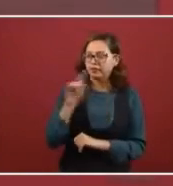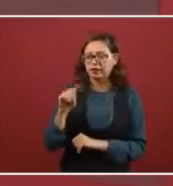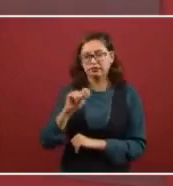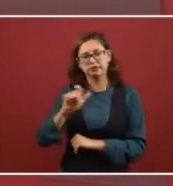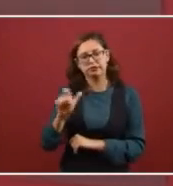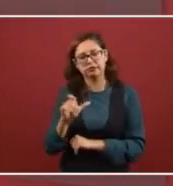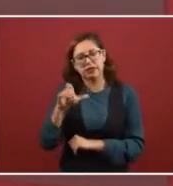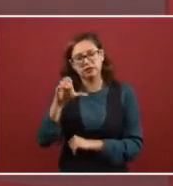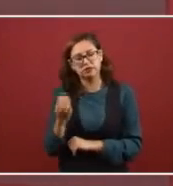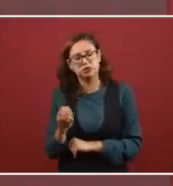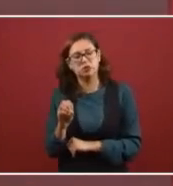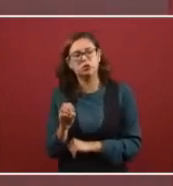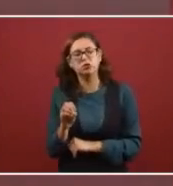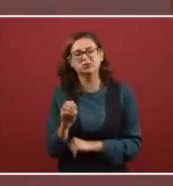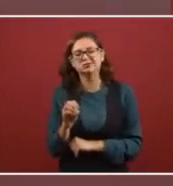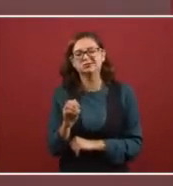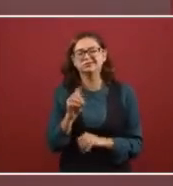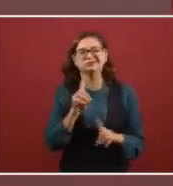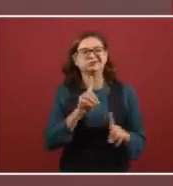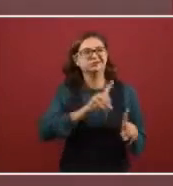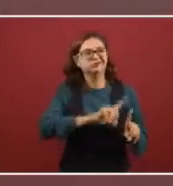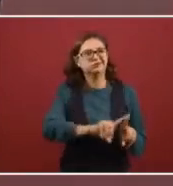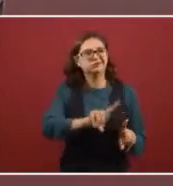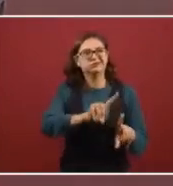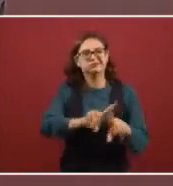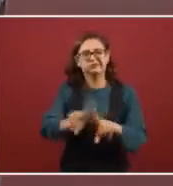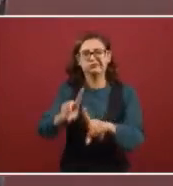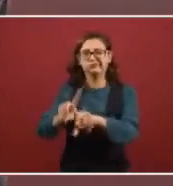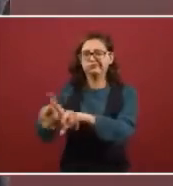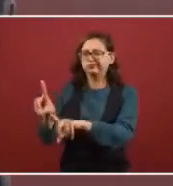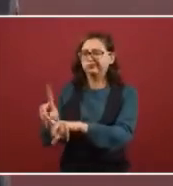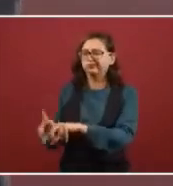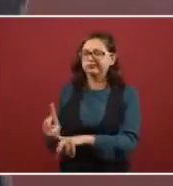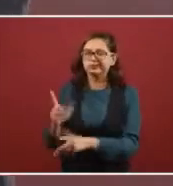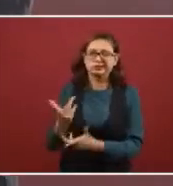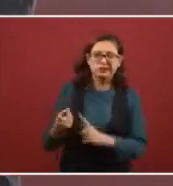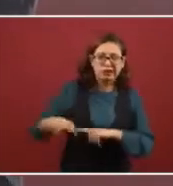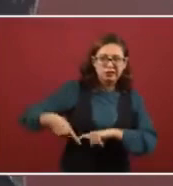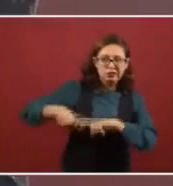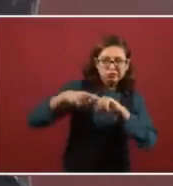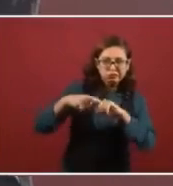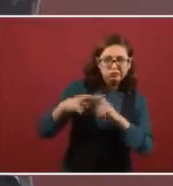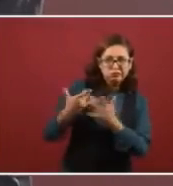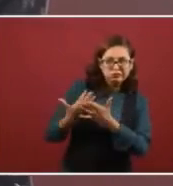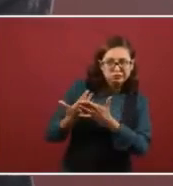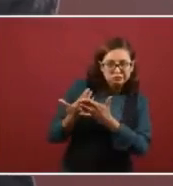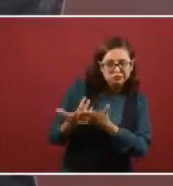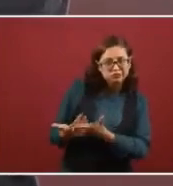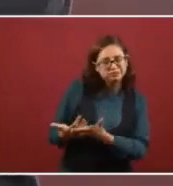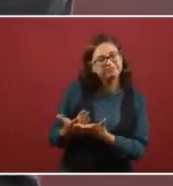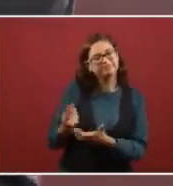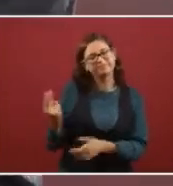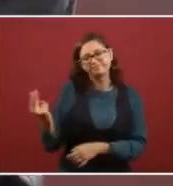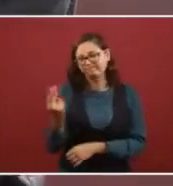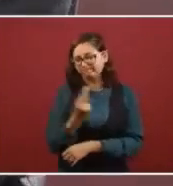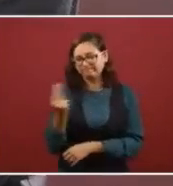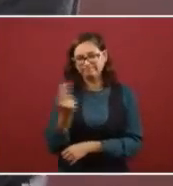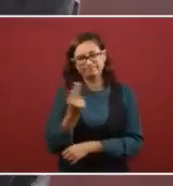and others, and other mines. and we want to come to an agreement in general.